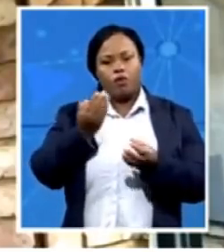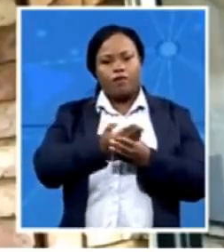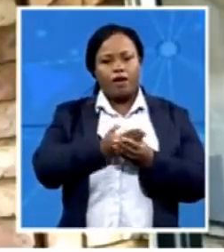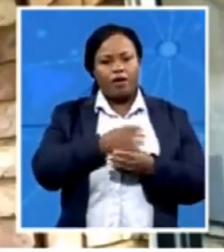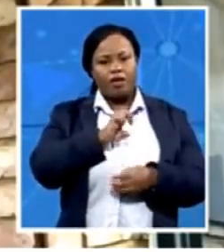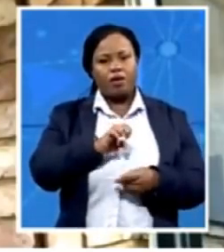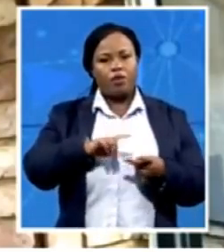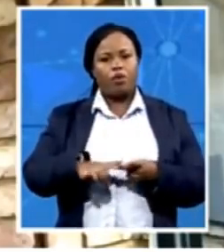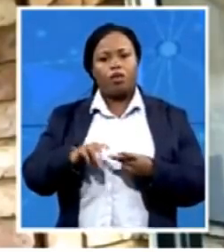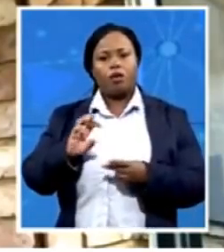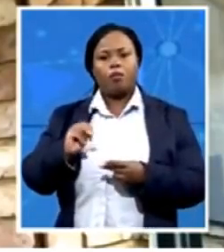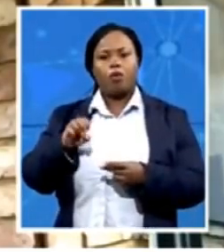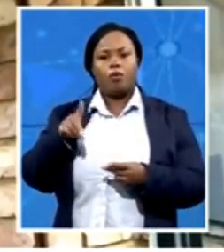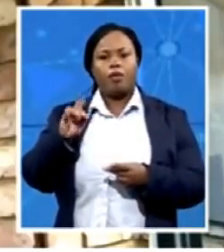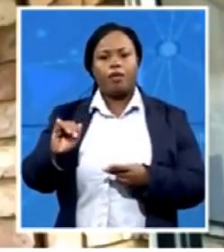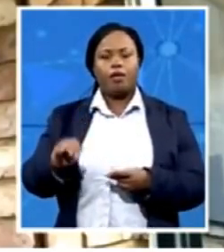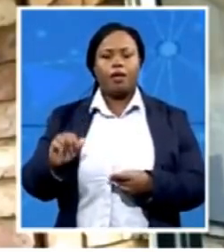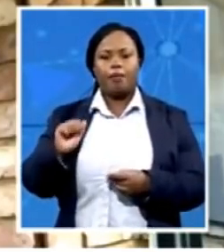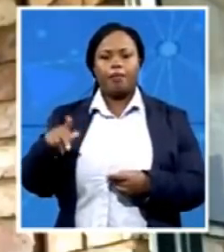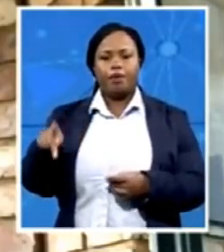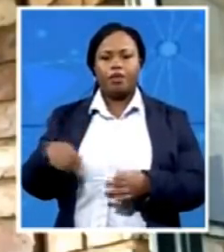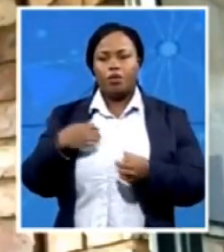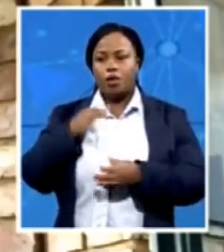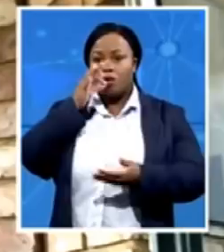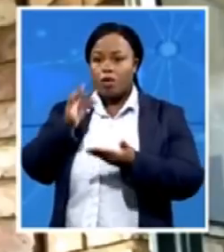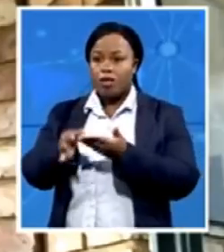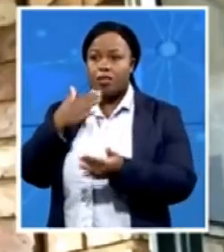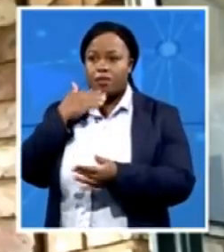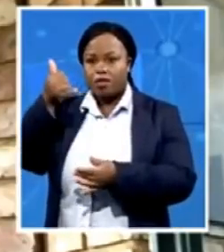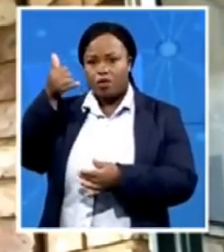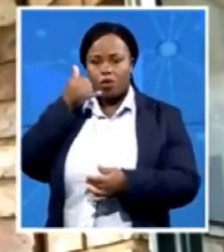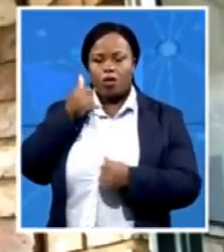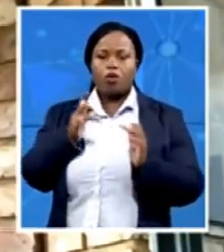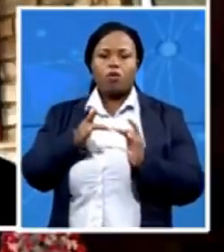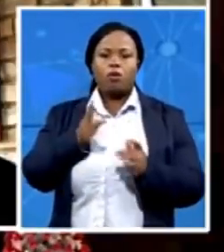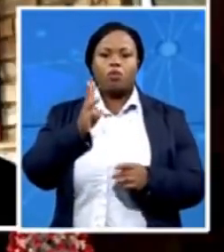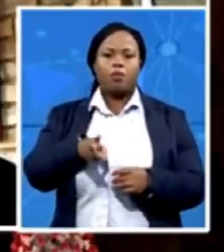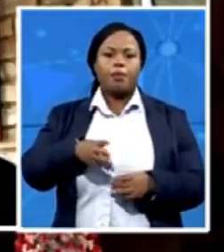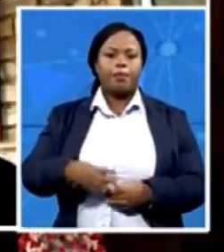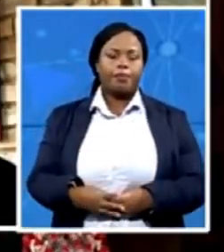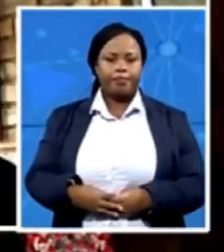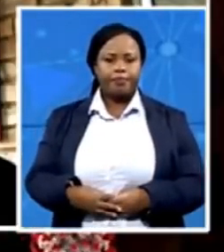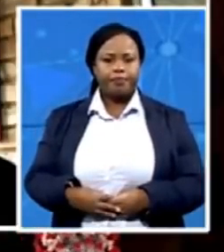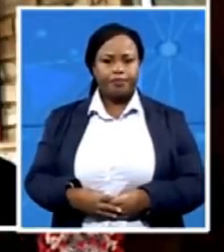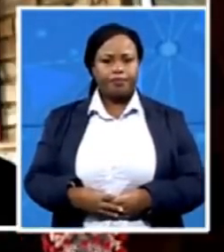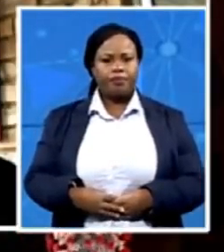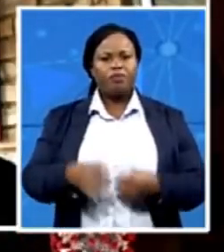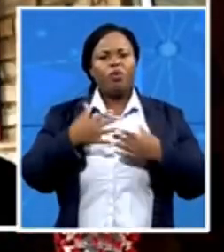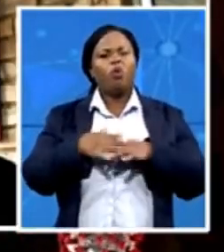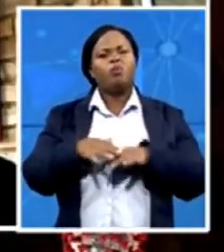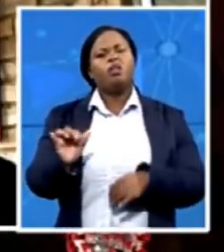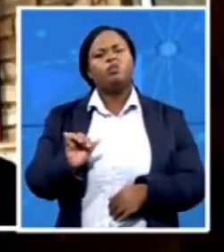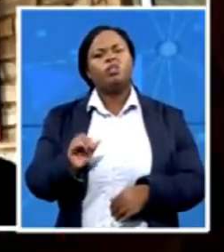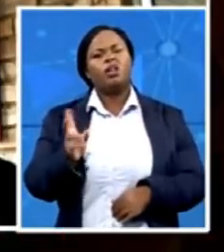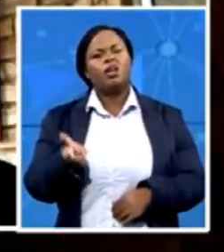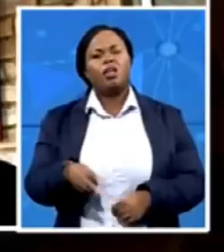a callback and an agent will contact them. Give us that website again and the number that people can dial in